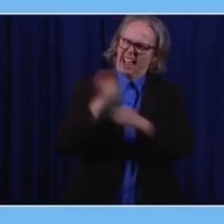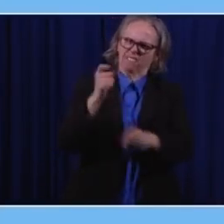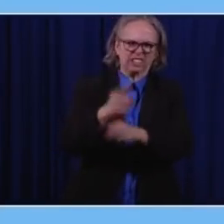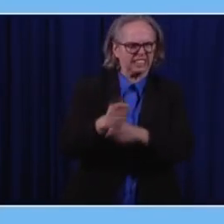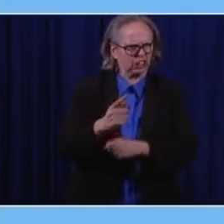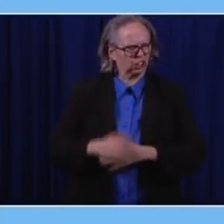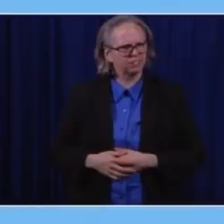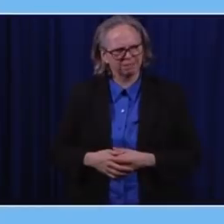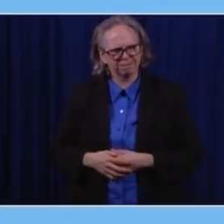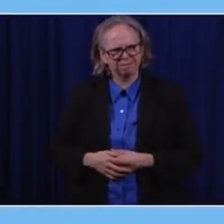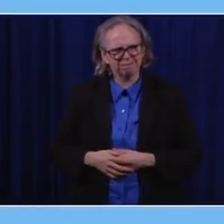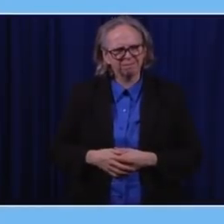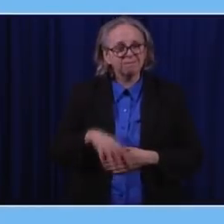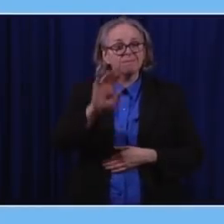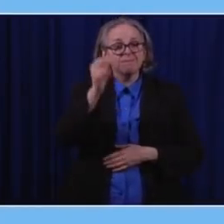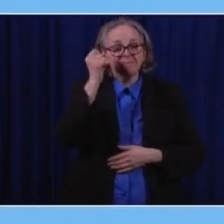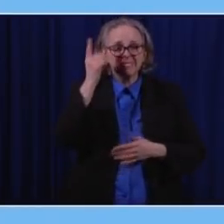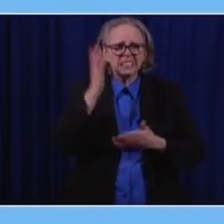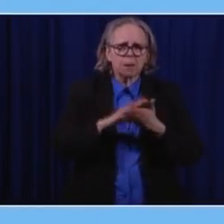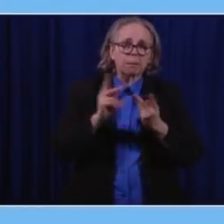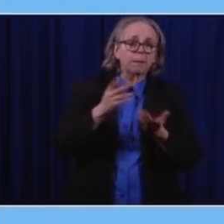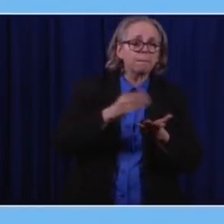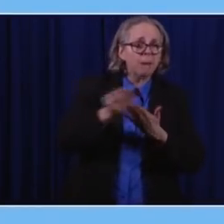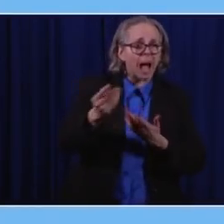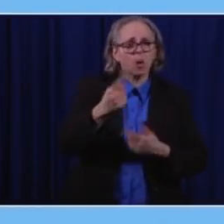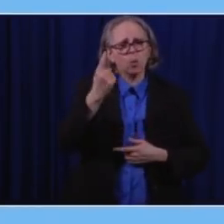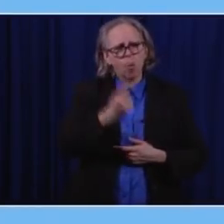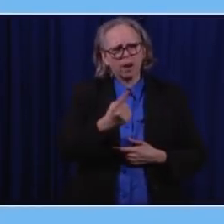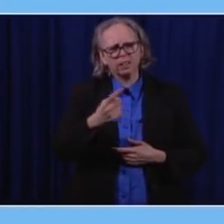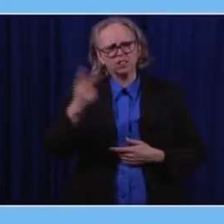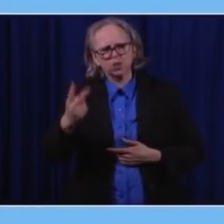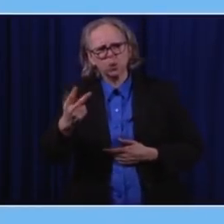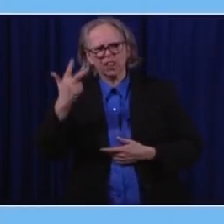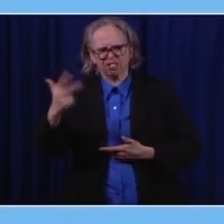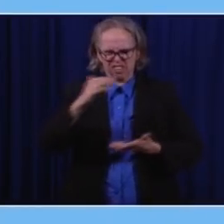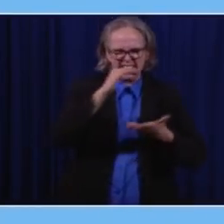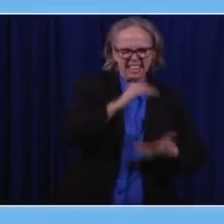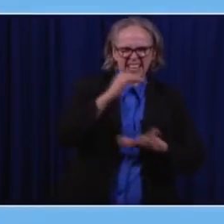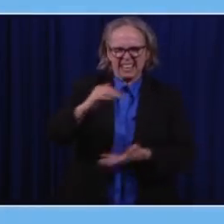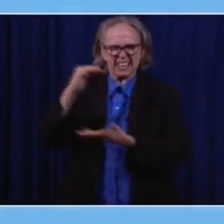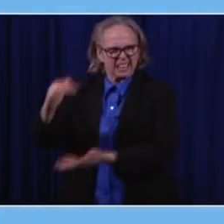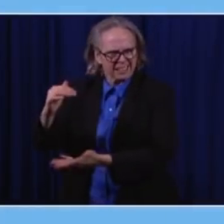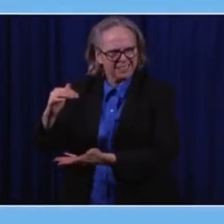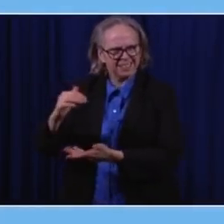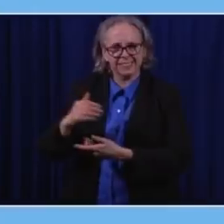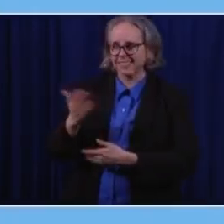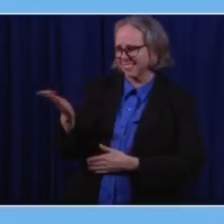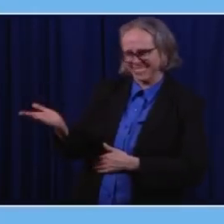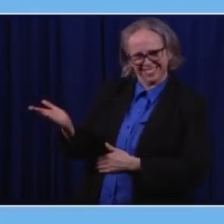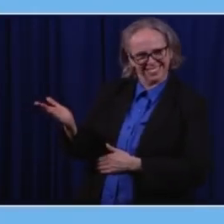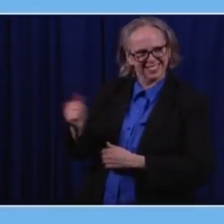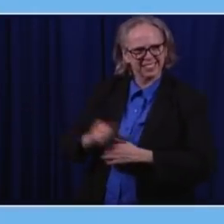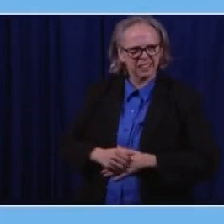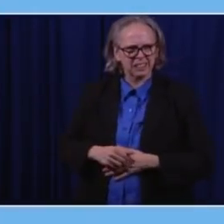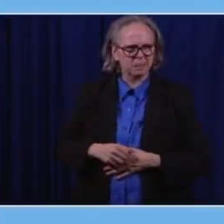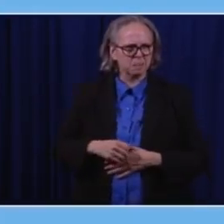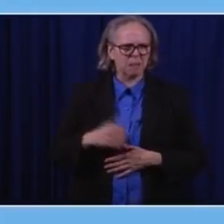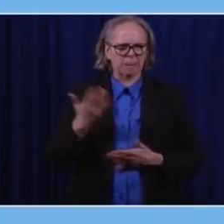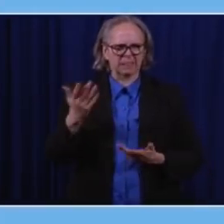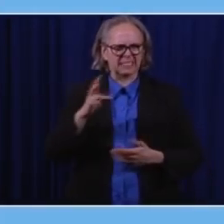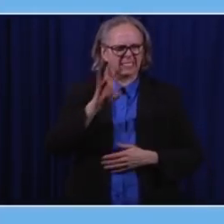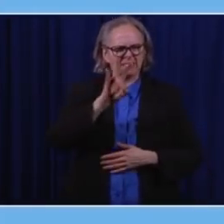3 containers from them, which might be upwards of 75% of the coffee that they actually produce.